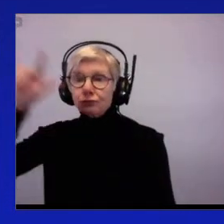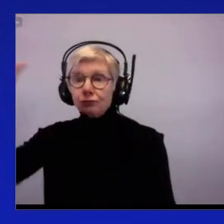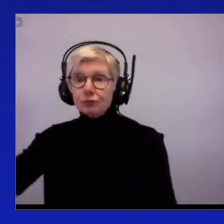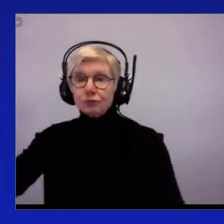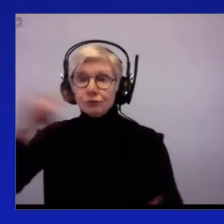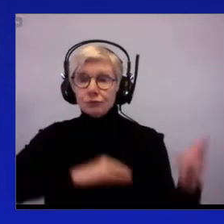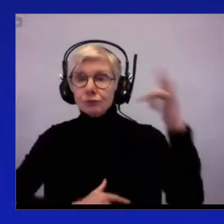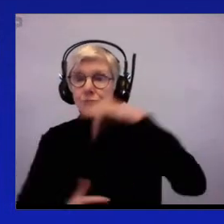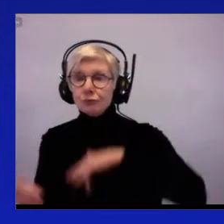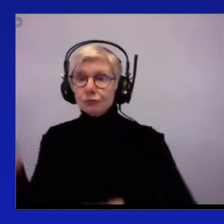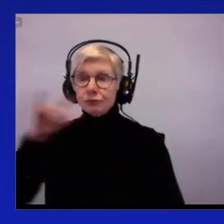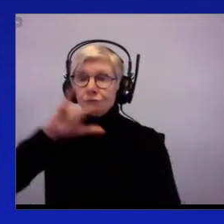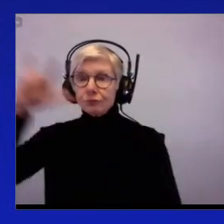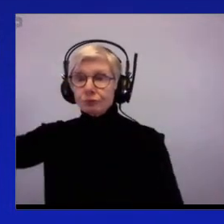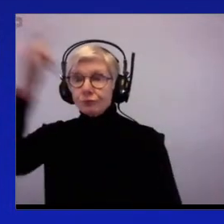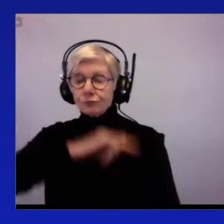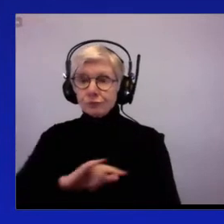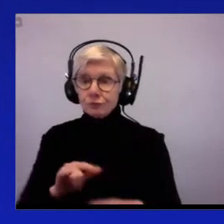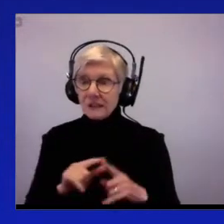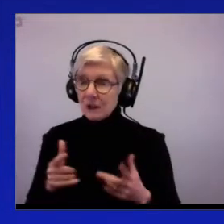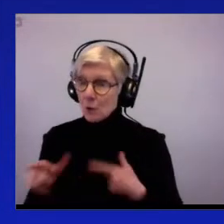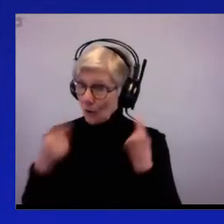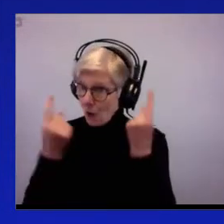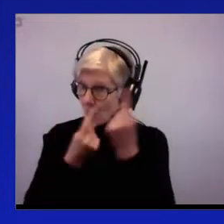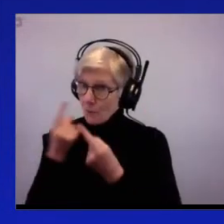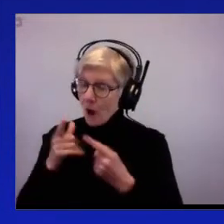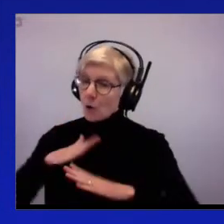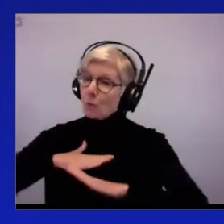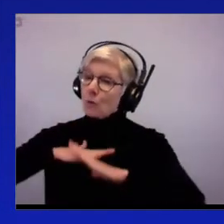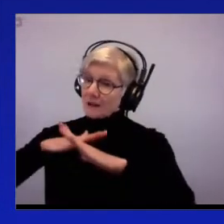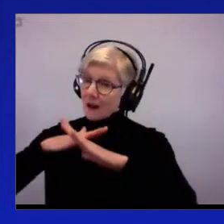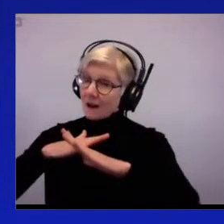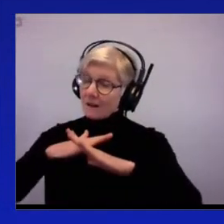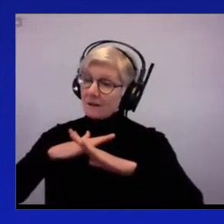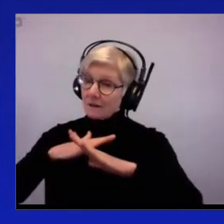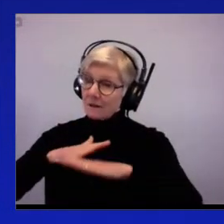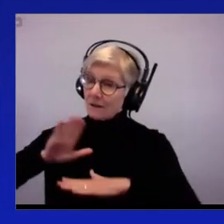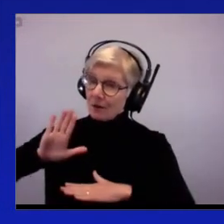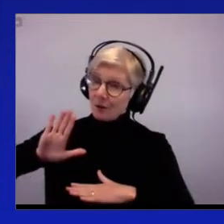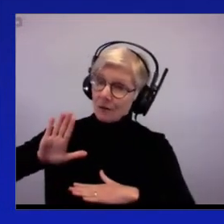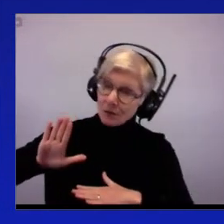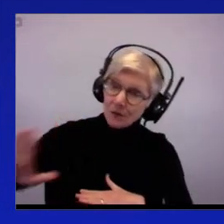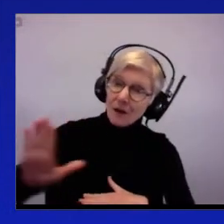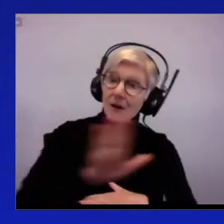clarify, have we put some thought into that particular element?